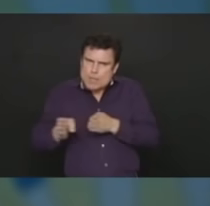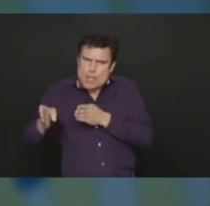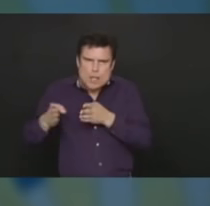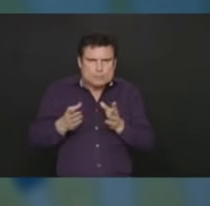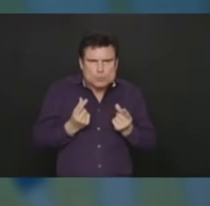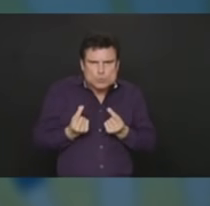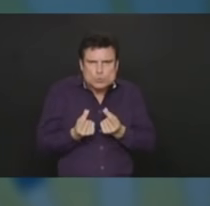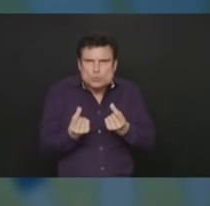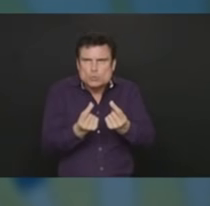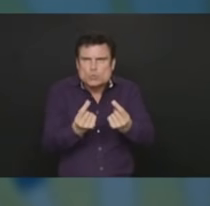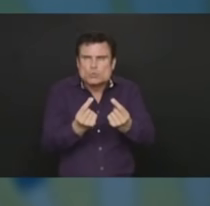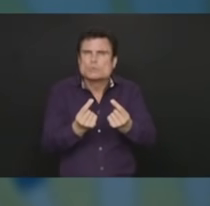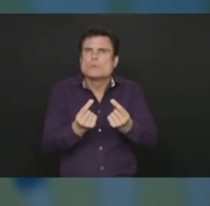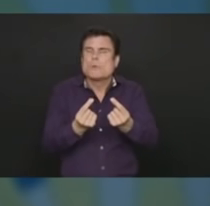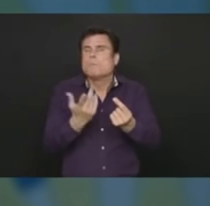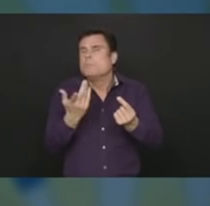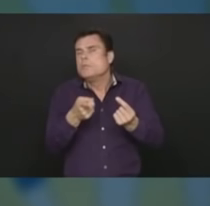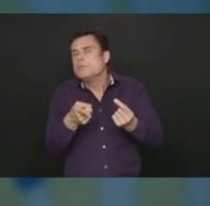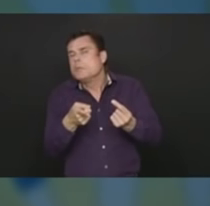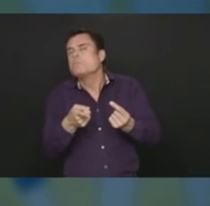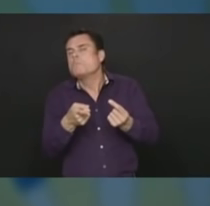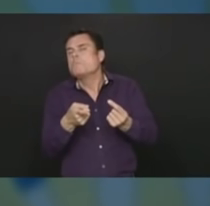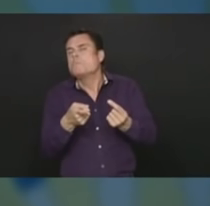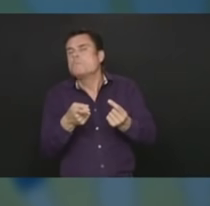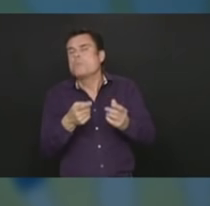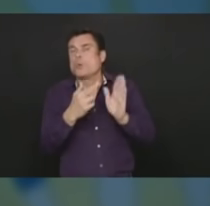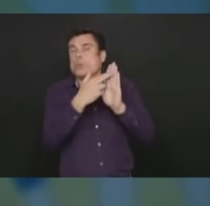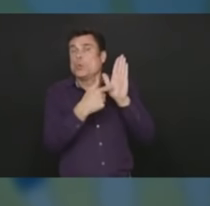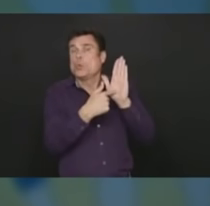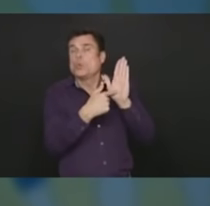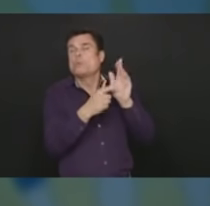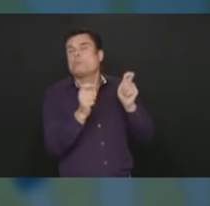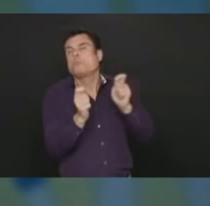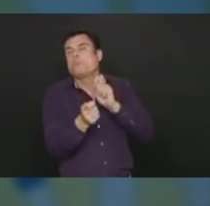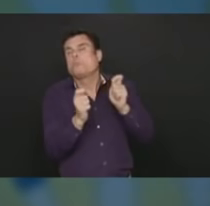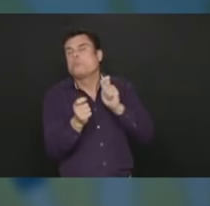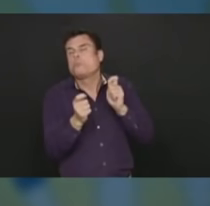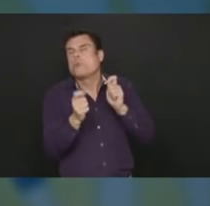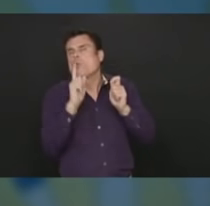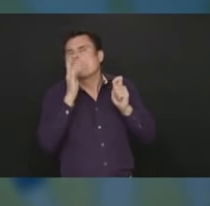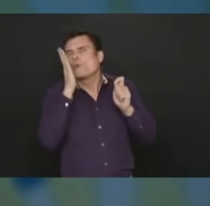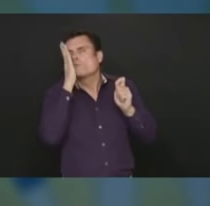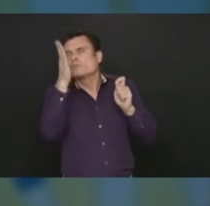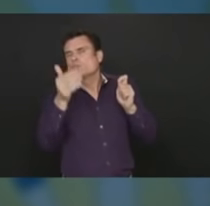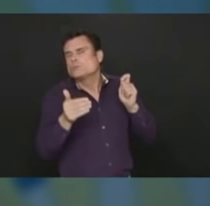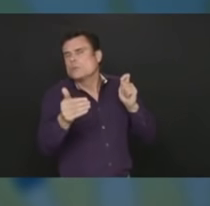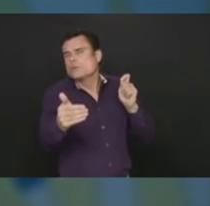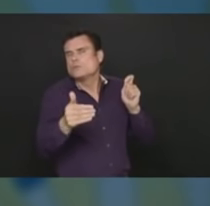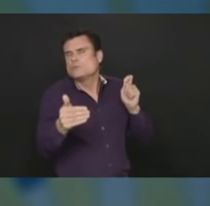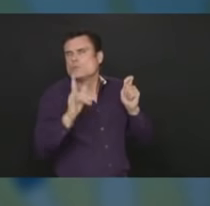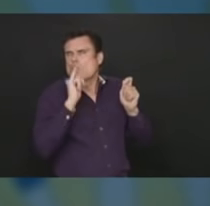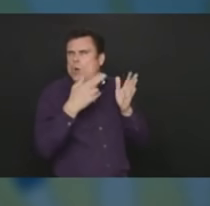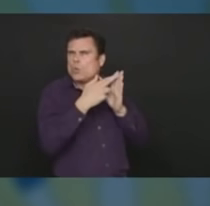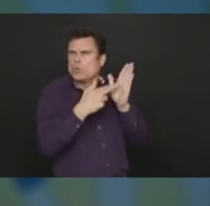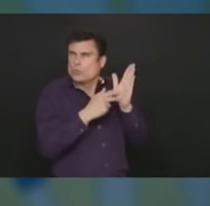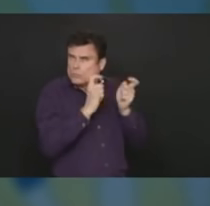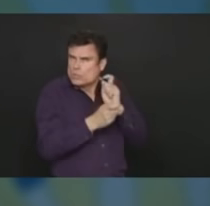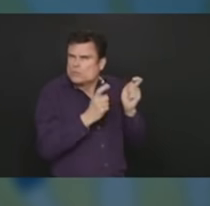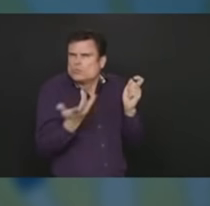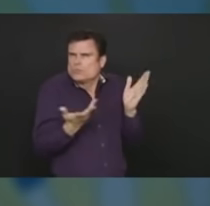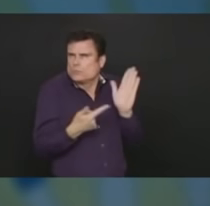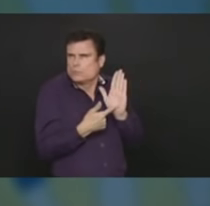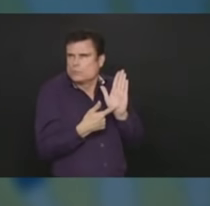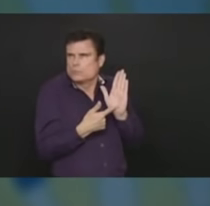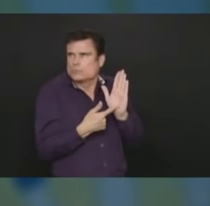this a little bit more, the dark pink line in the middle is the smoothing or the average of what has